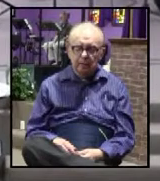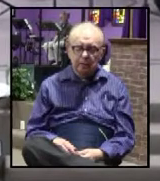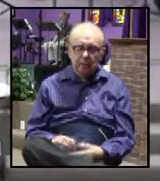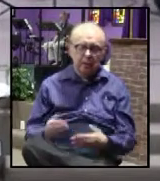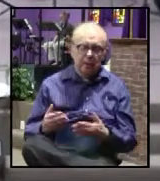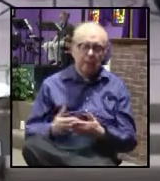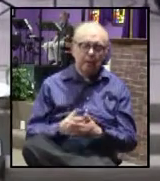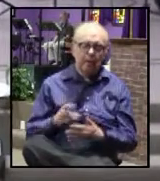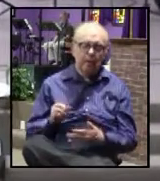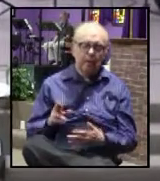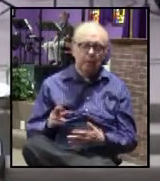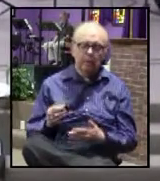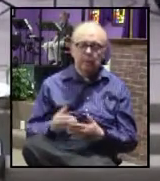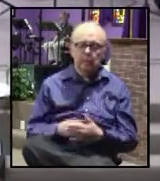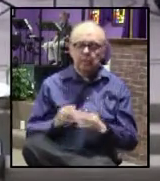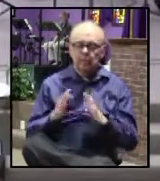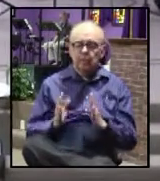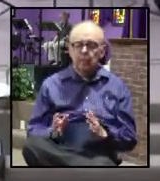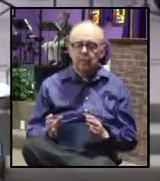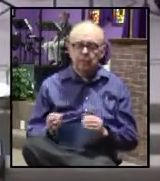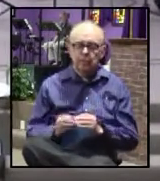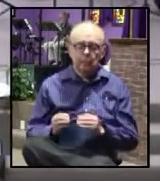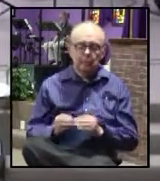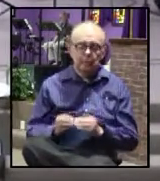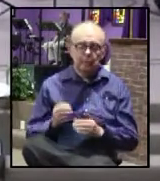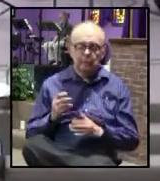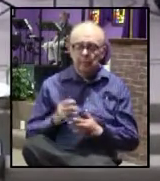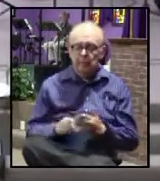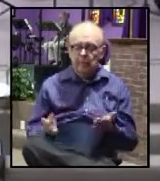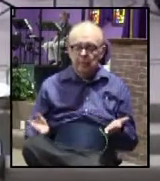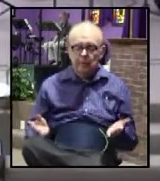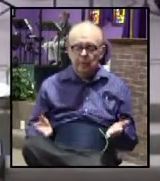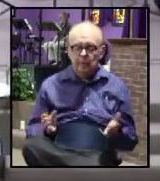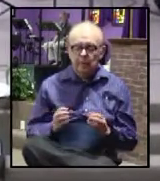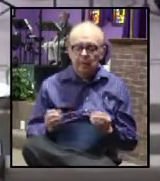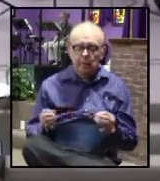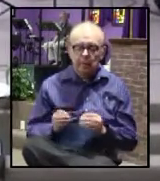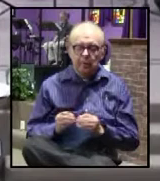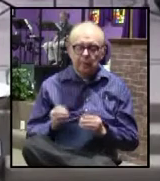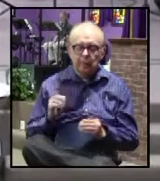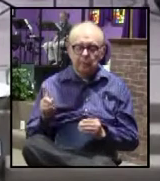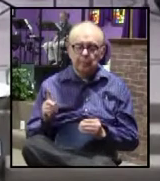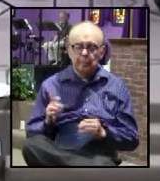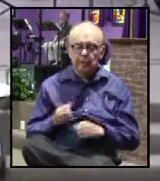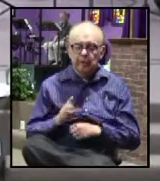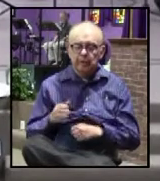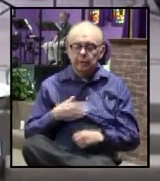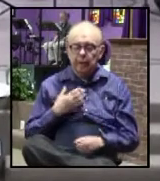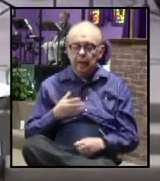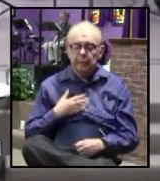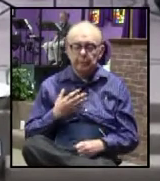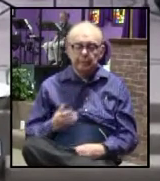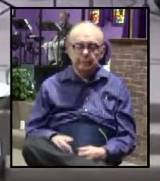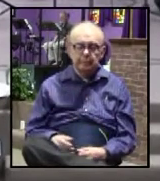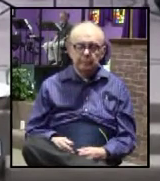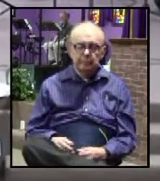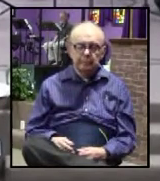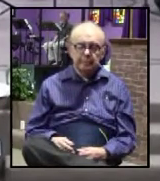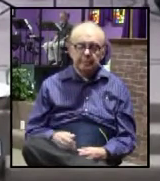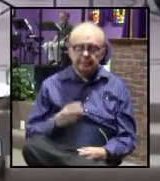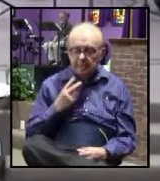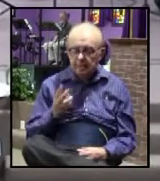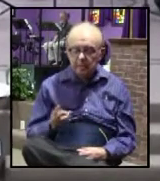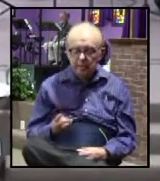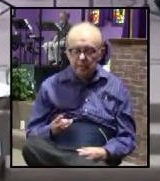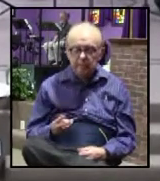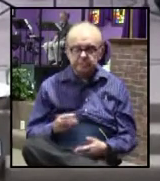A new car, a new house, more of a paycheck. None of that is going to make you happier. You can say, well, you haven't seen my paycheck.